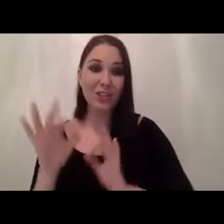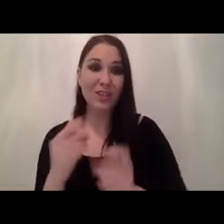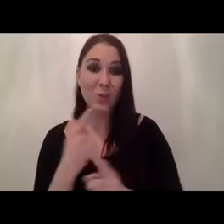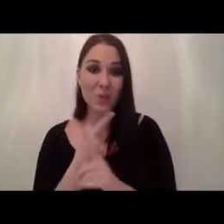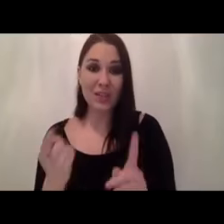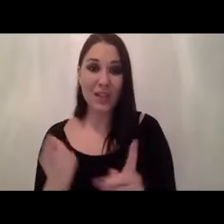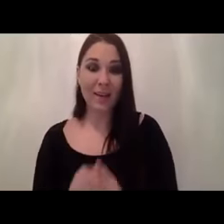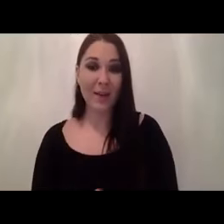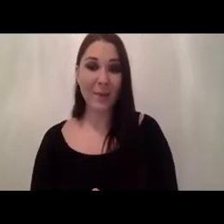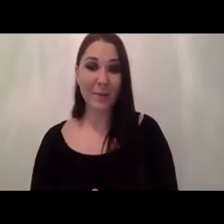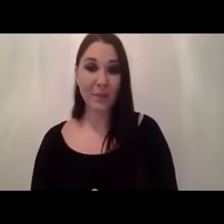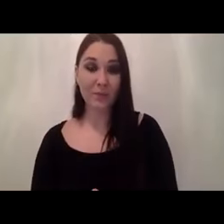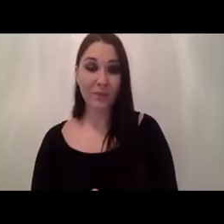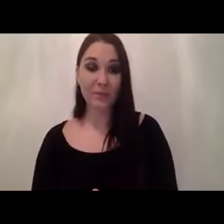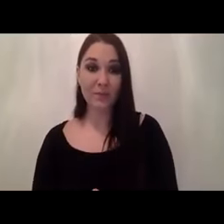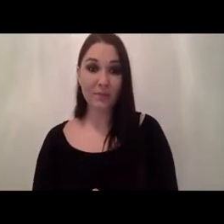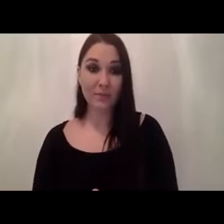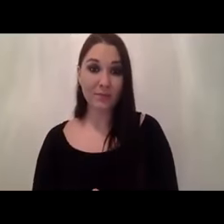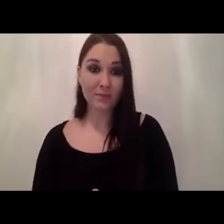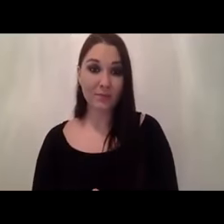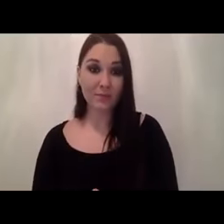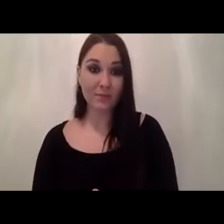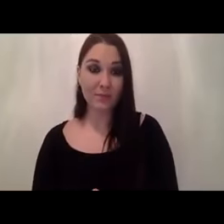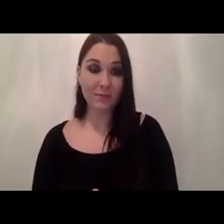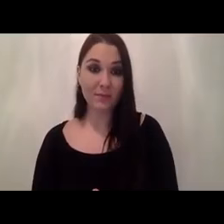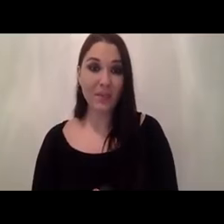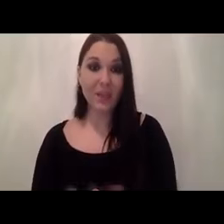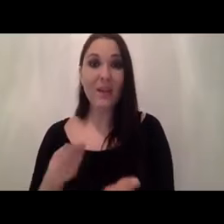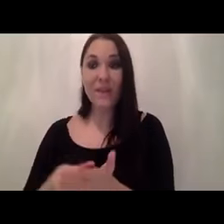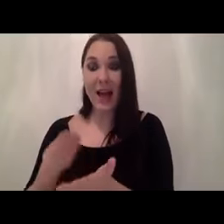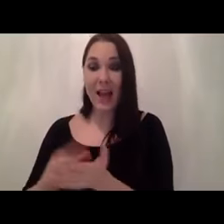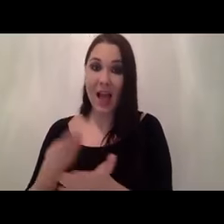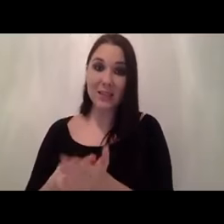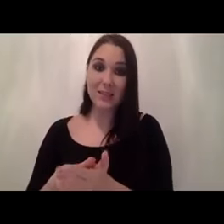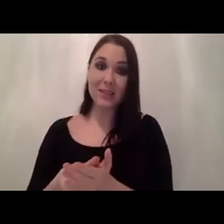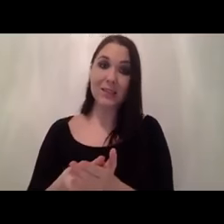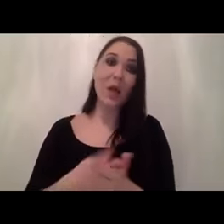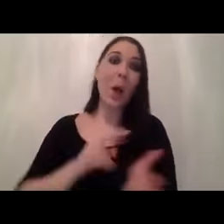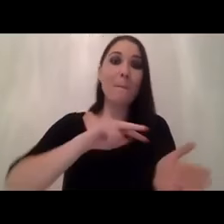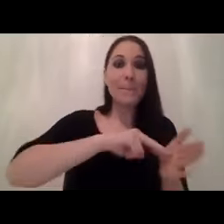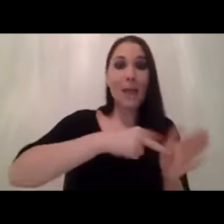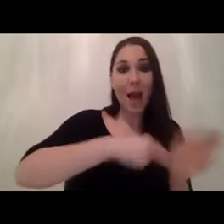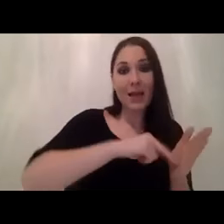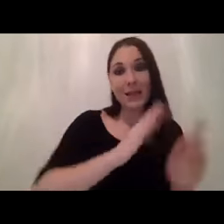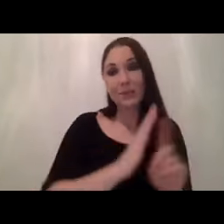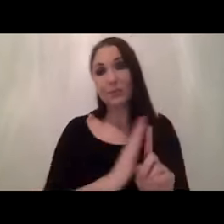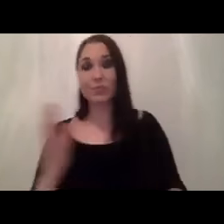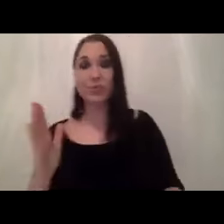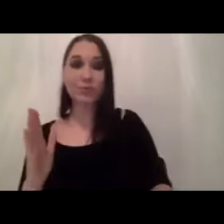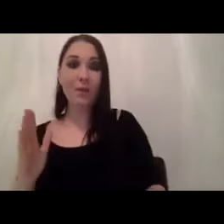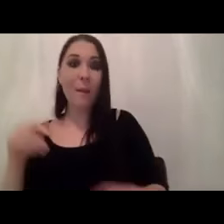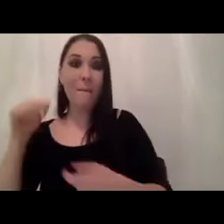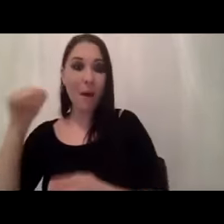I think finding a trade-off between implementation time, budget, and so on, it's